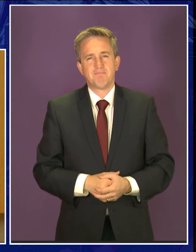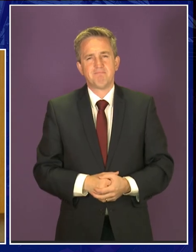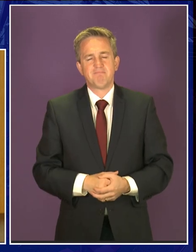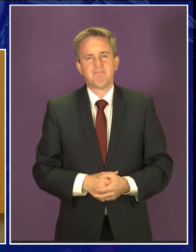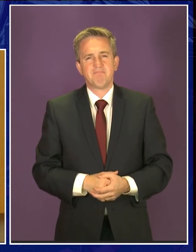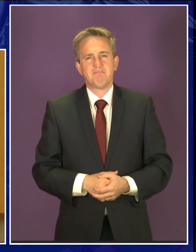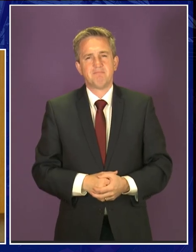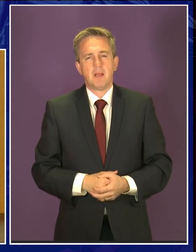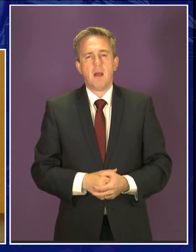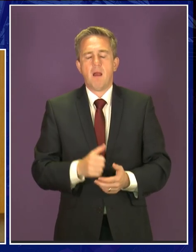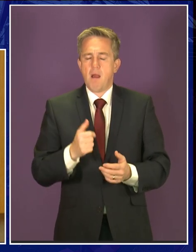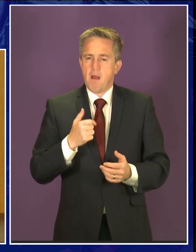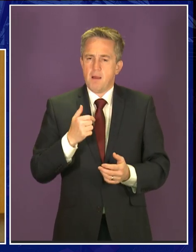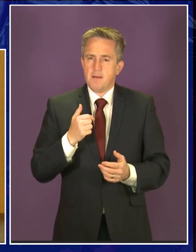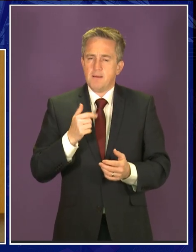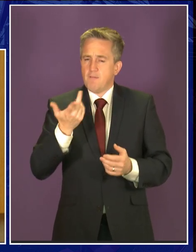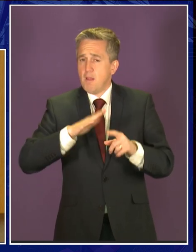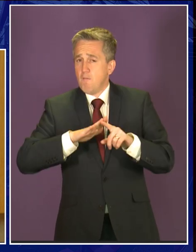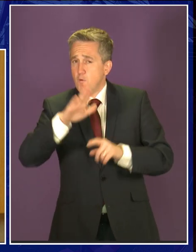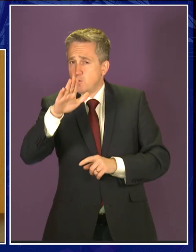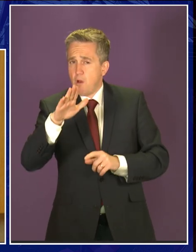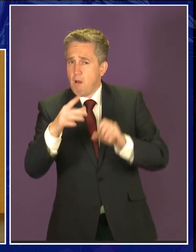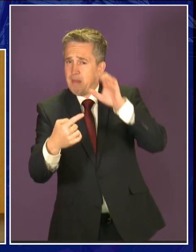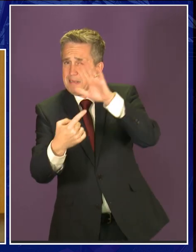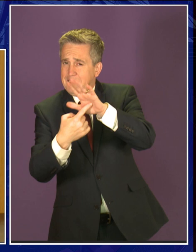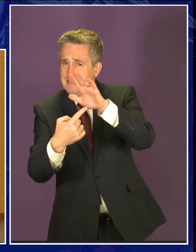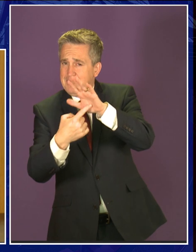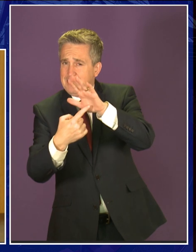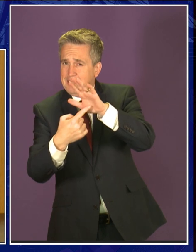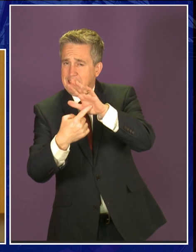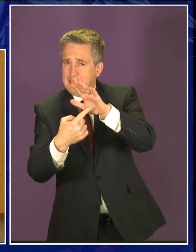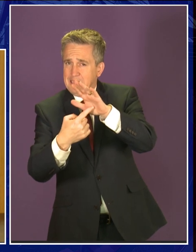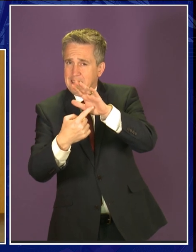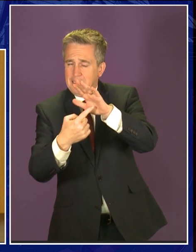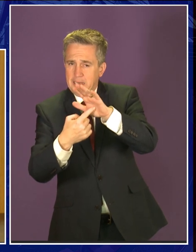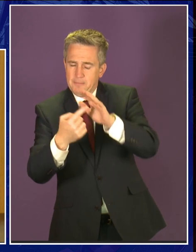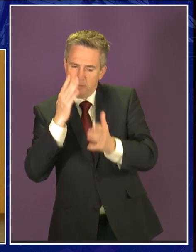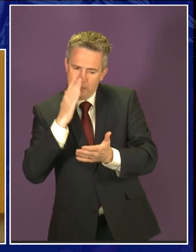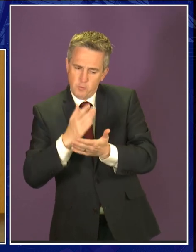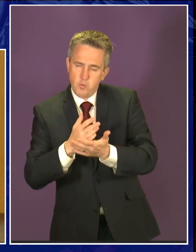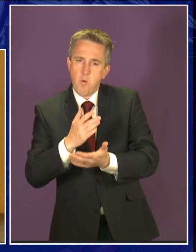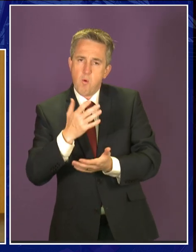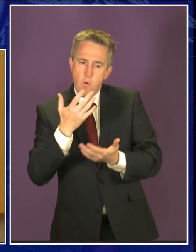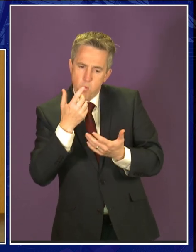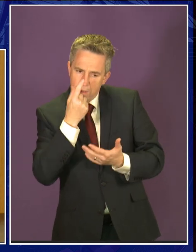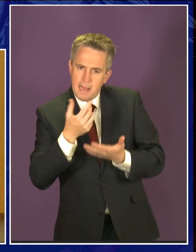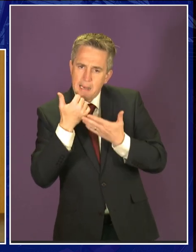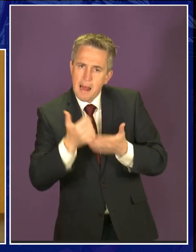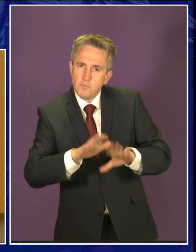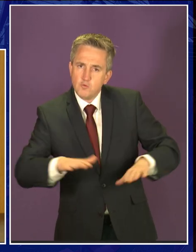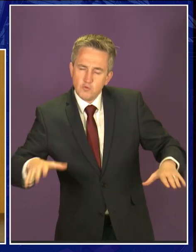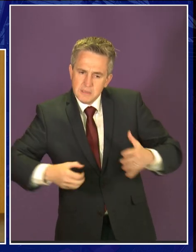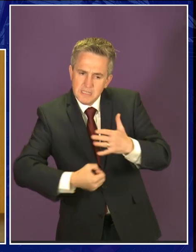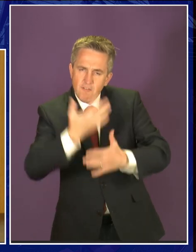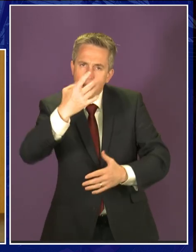We all agree that our greatest resource for the future is the potential intellectual, creative, and social capacity of our